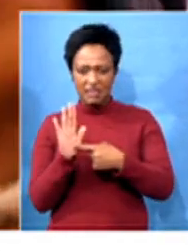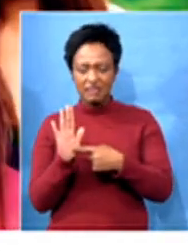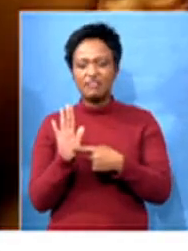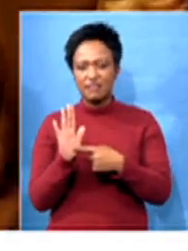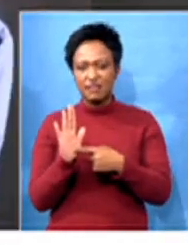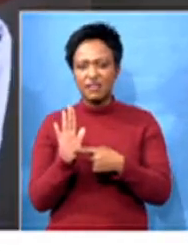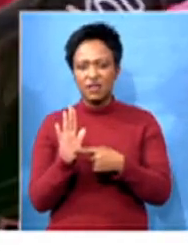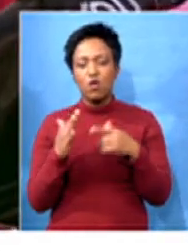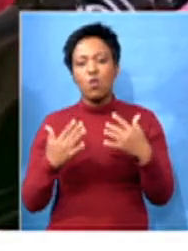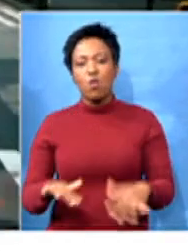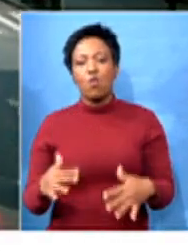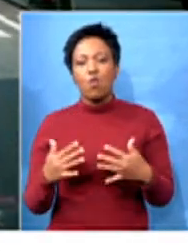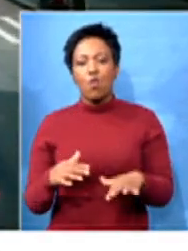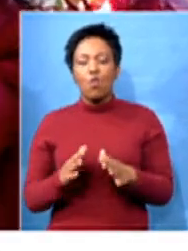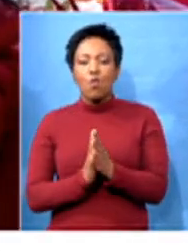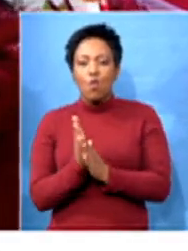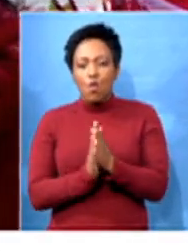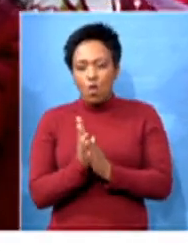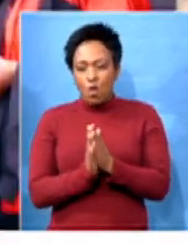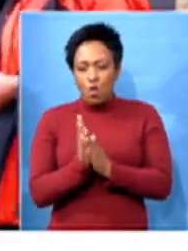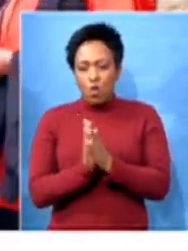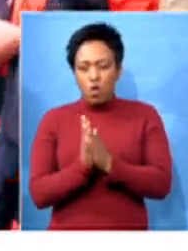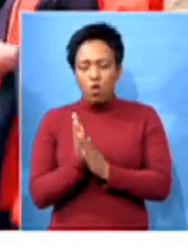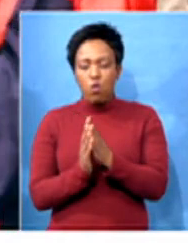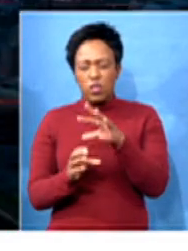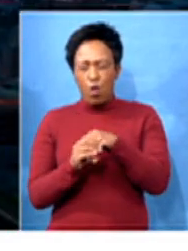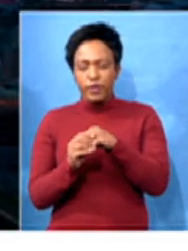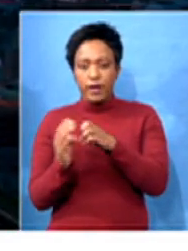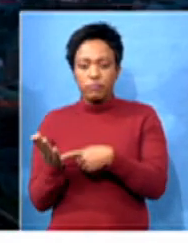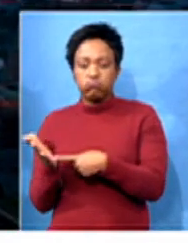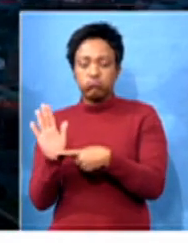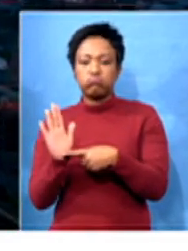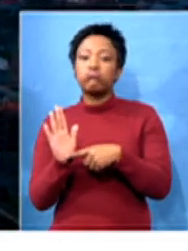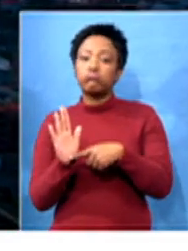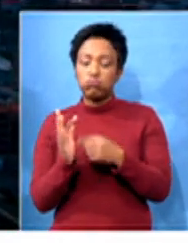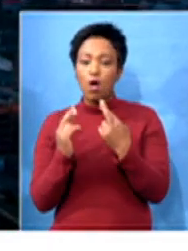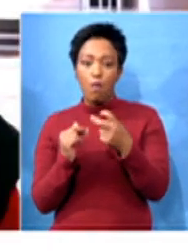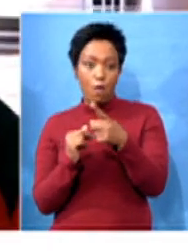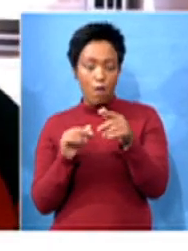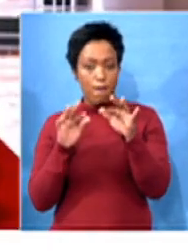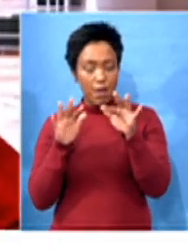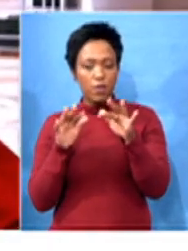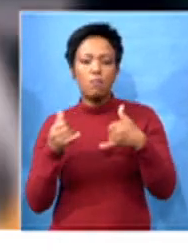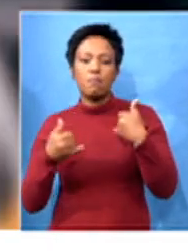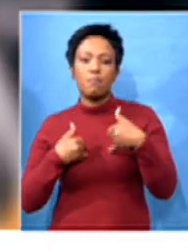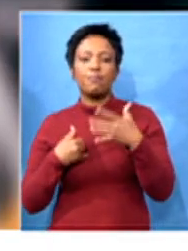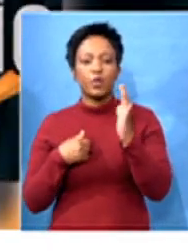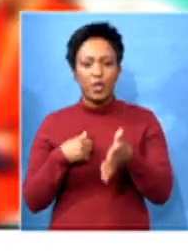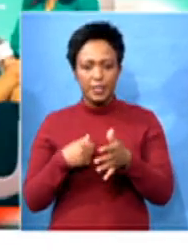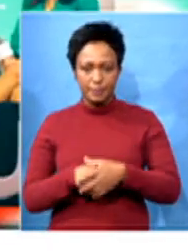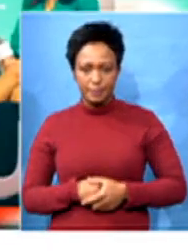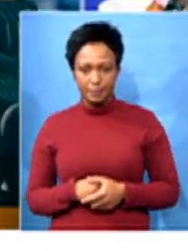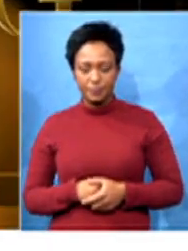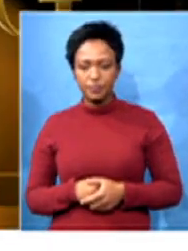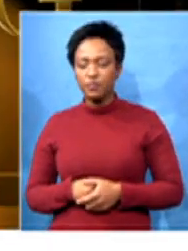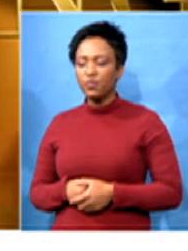just a really inspiring piece of content that I hope everybody at home will enjoy. And then, of course, you also